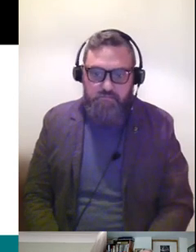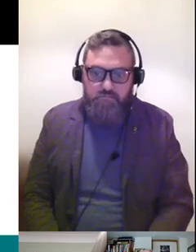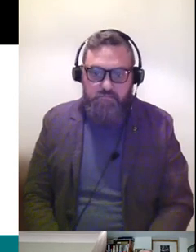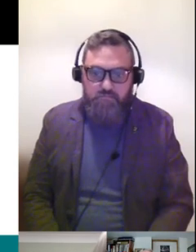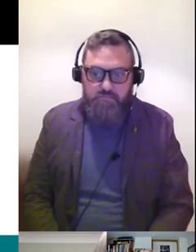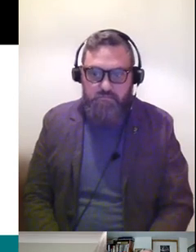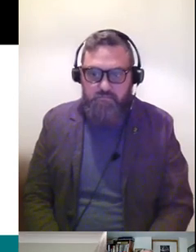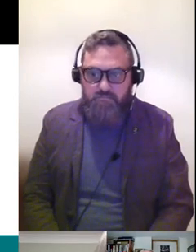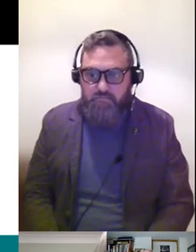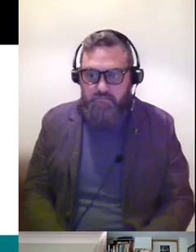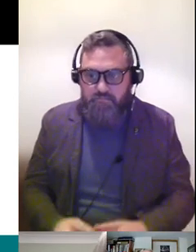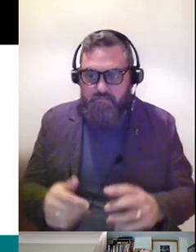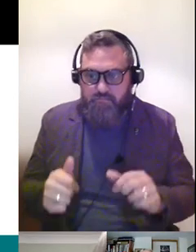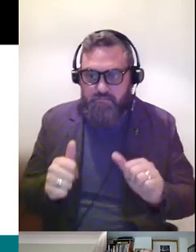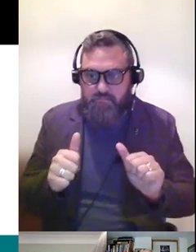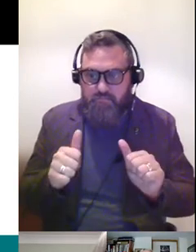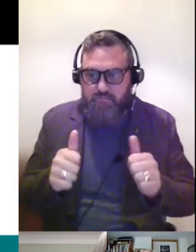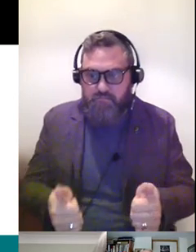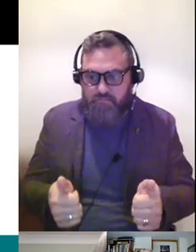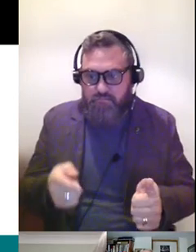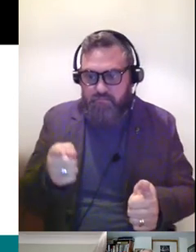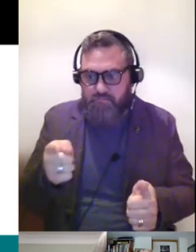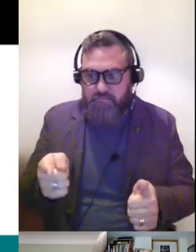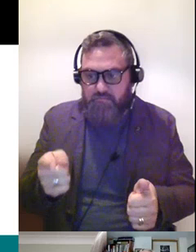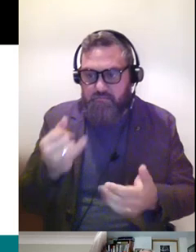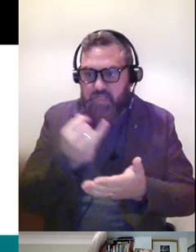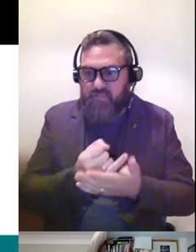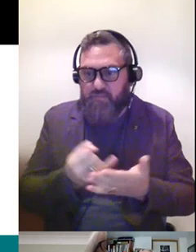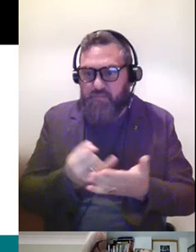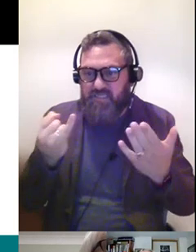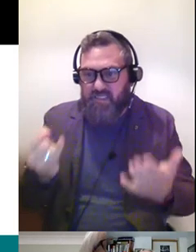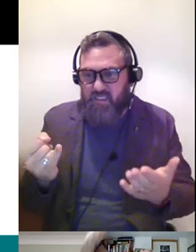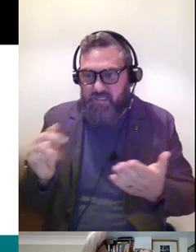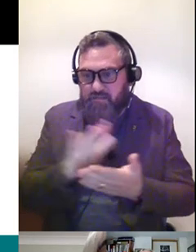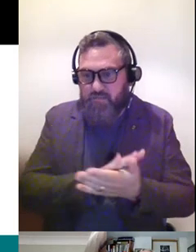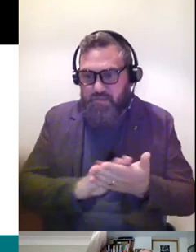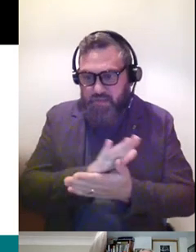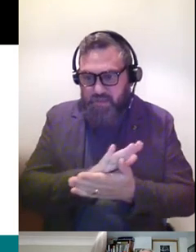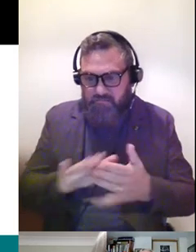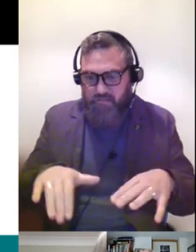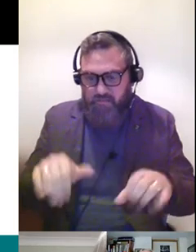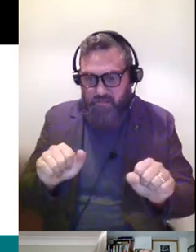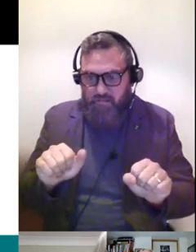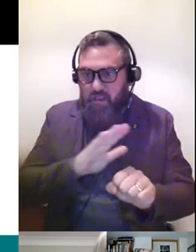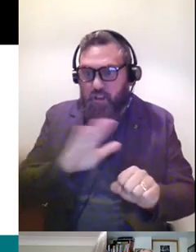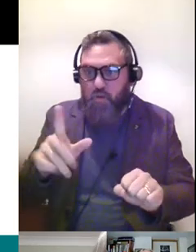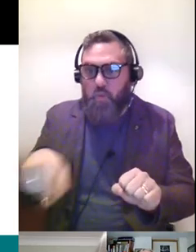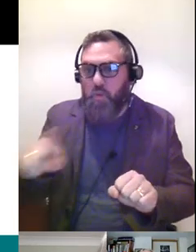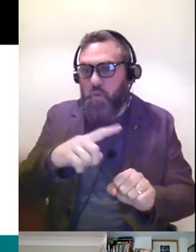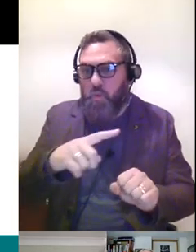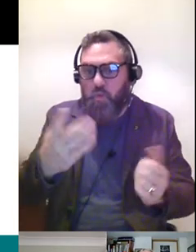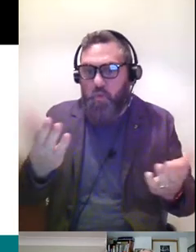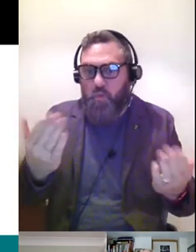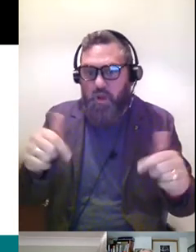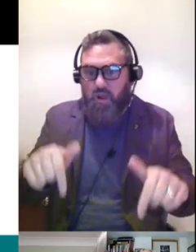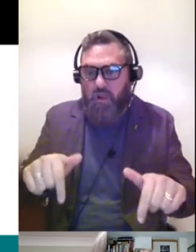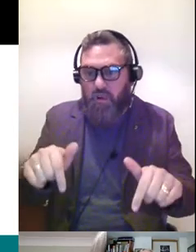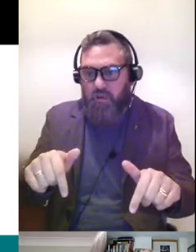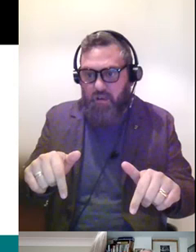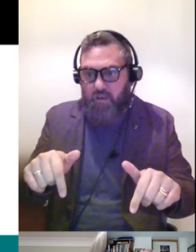Okay, so it's 6:30, so I'm going to make a start. So hello everybody and welcome to tonight's public